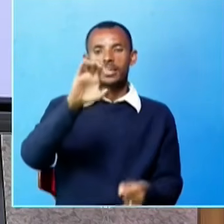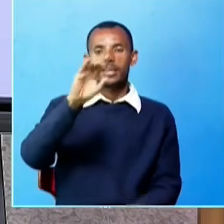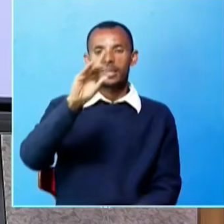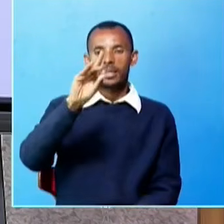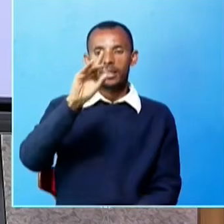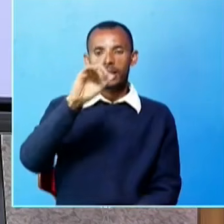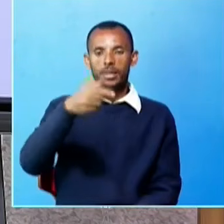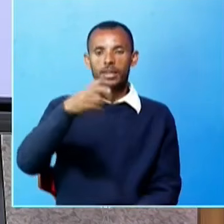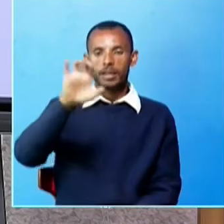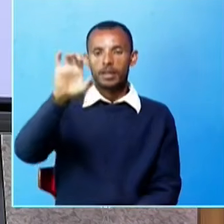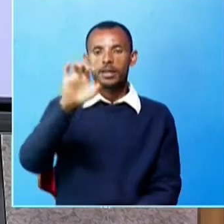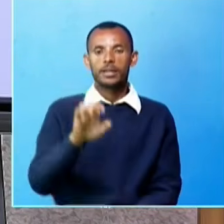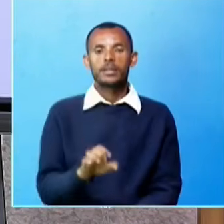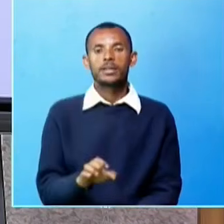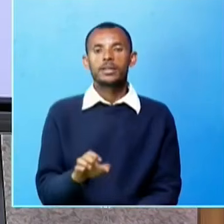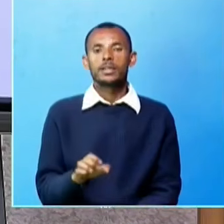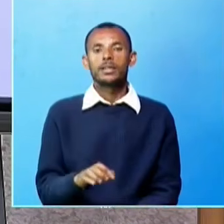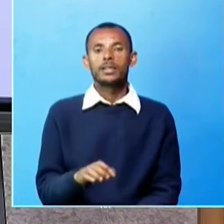edge is